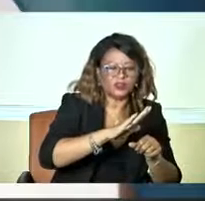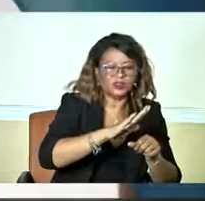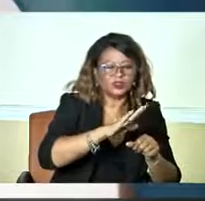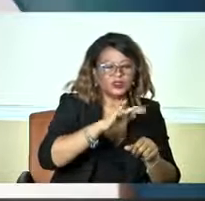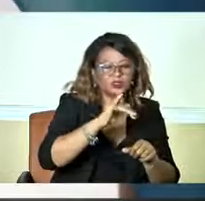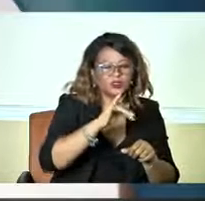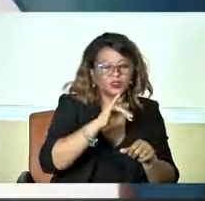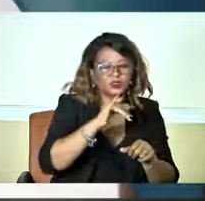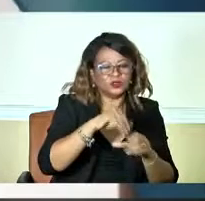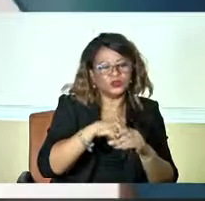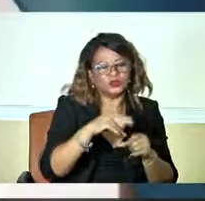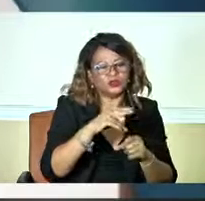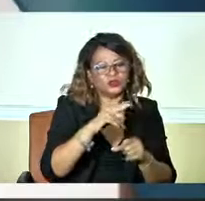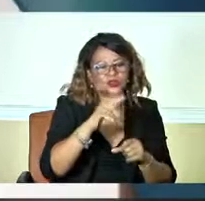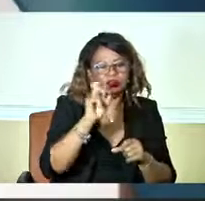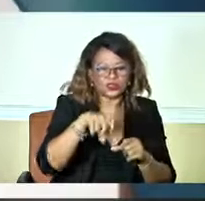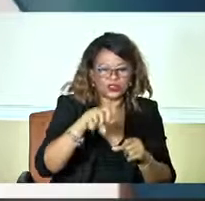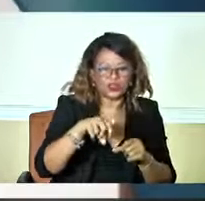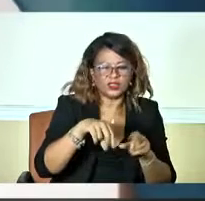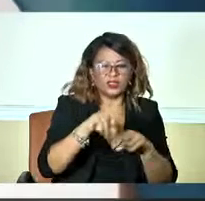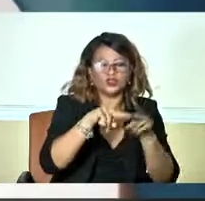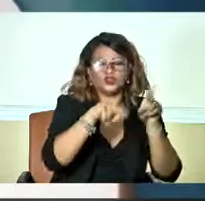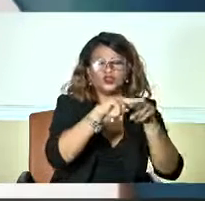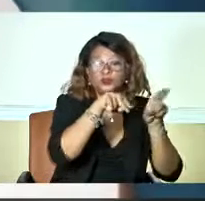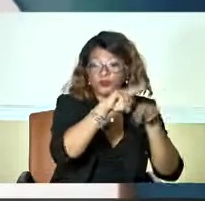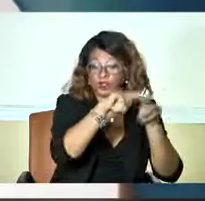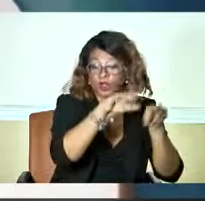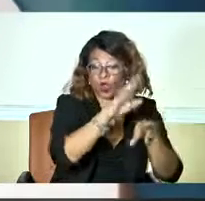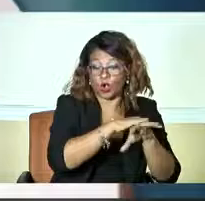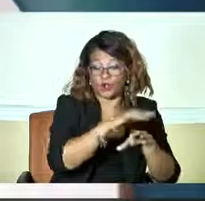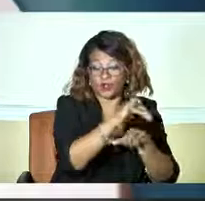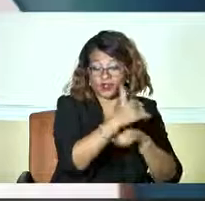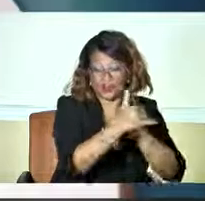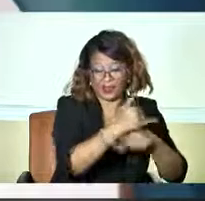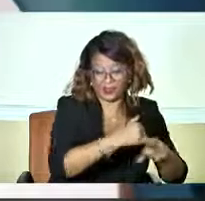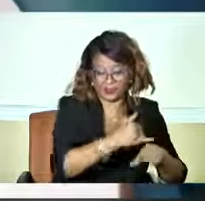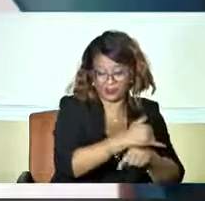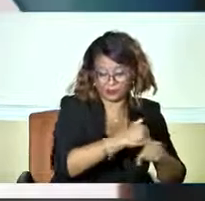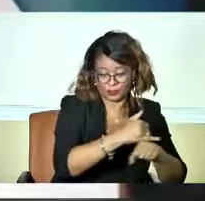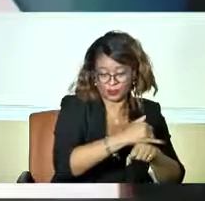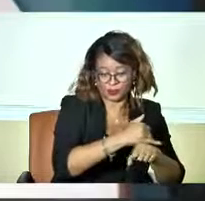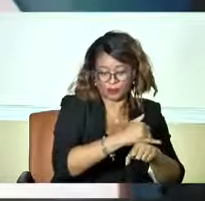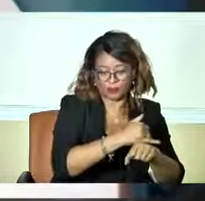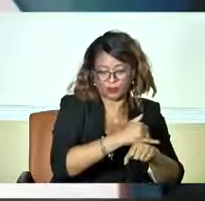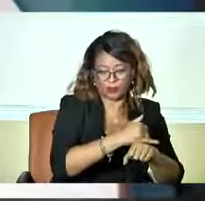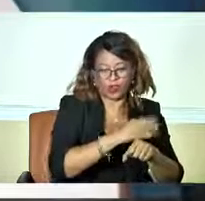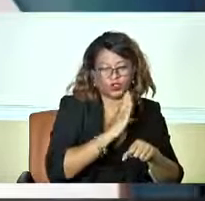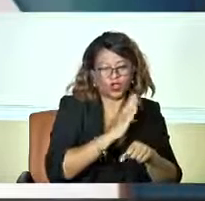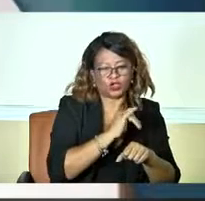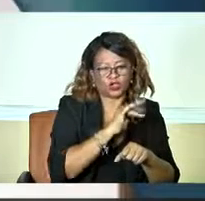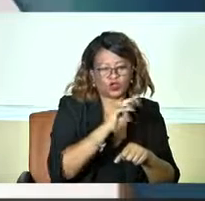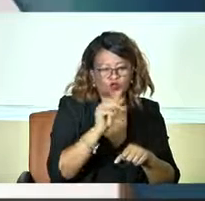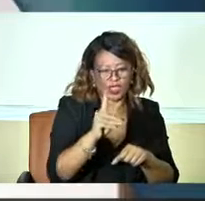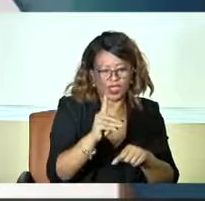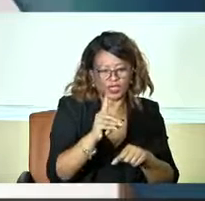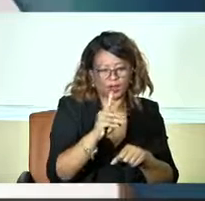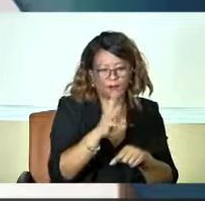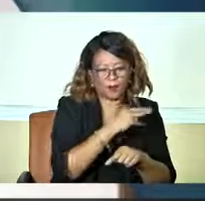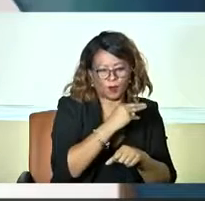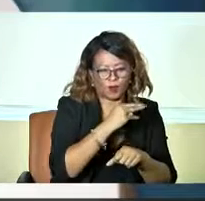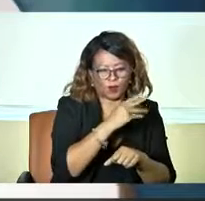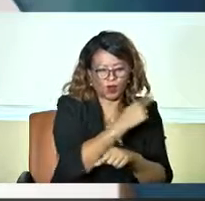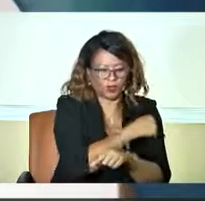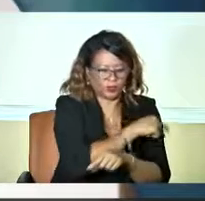on construction needs on the island. I want to talk a little bit about the Rand Memorial Hospital